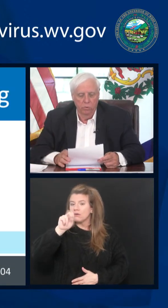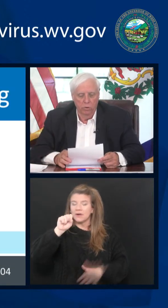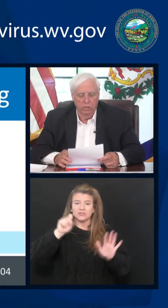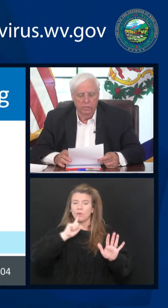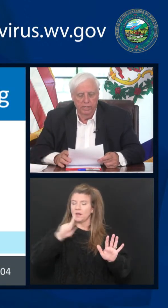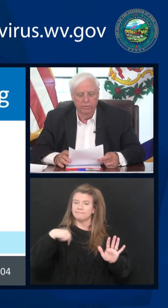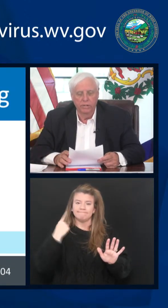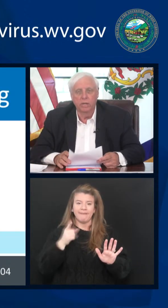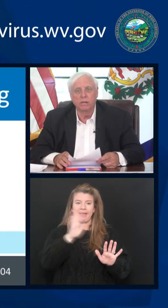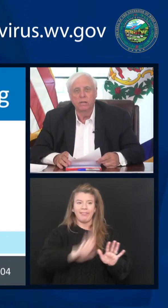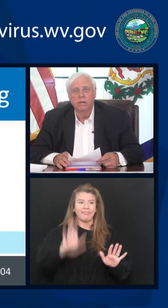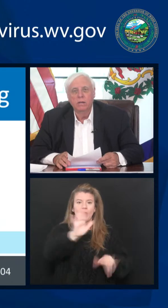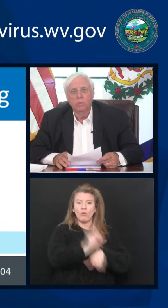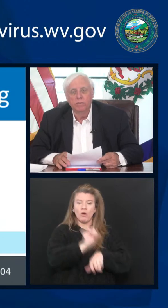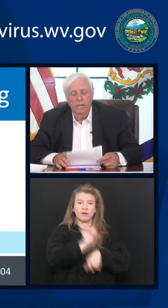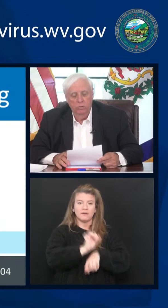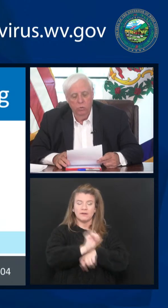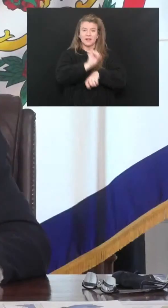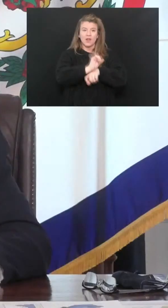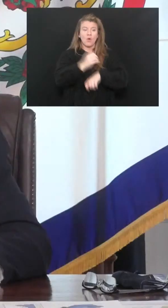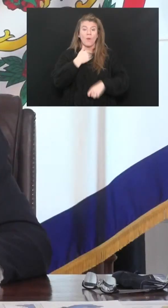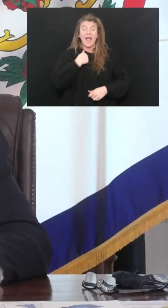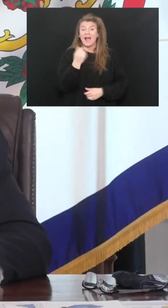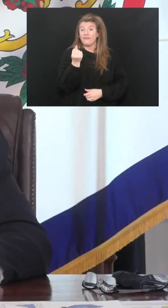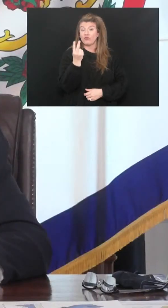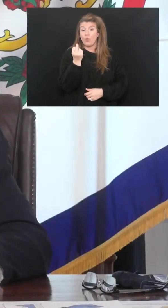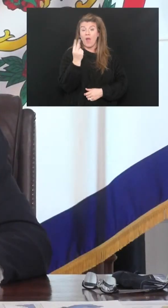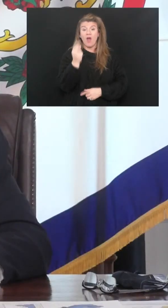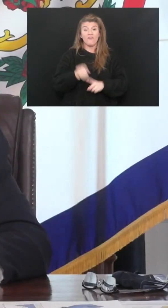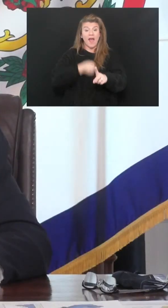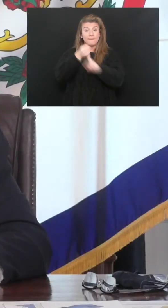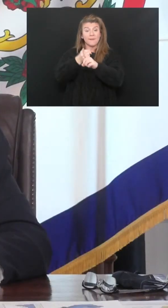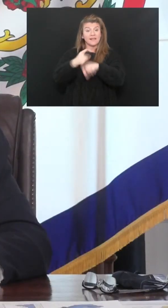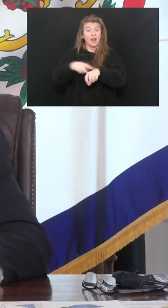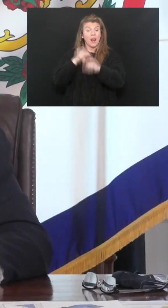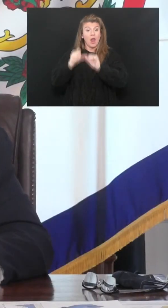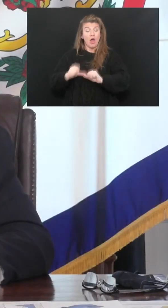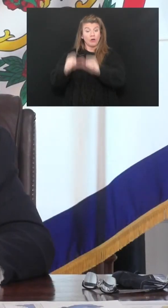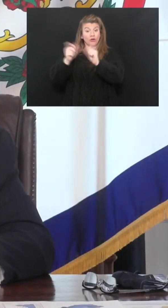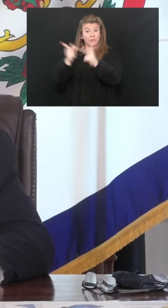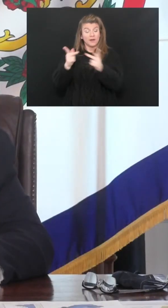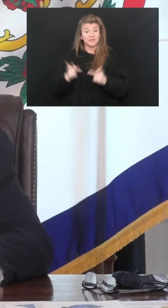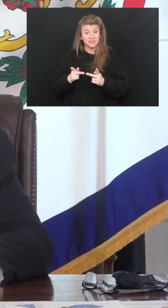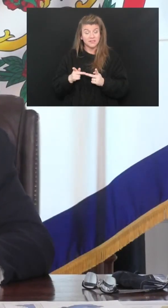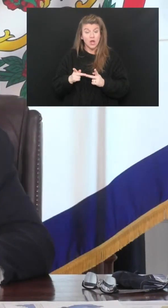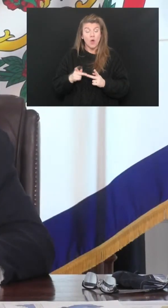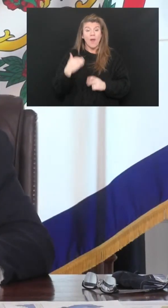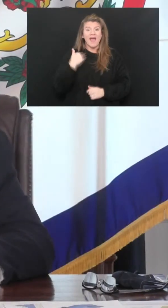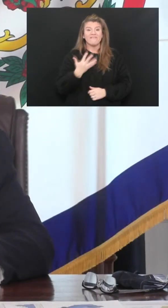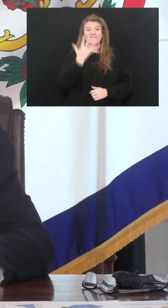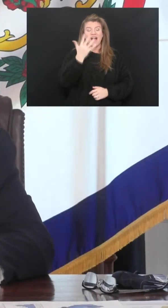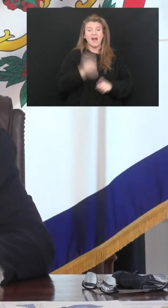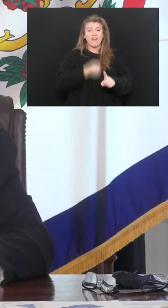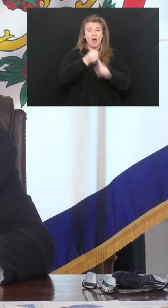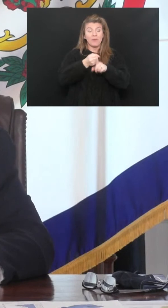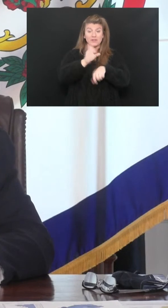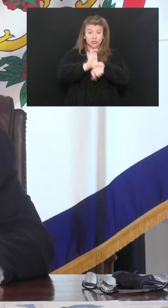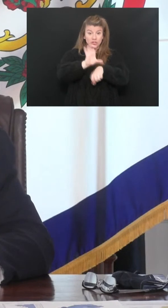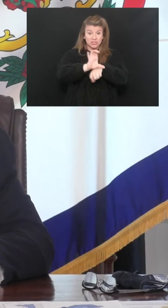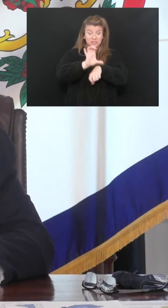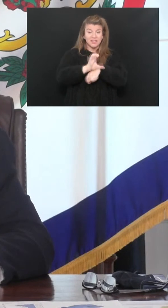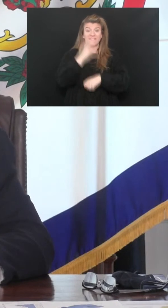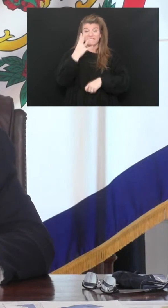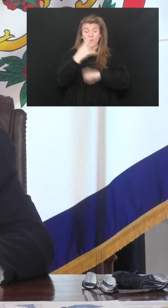for the work that they've done. We've got 12 outbreaks in our long-term care facilities. We've got 5 outbreaks in our churches in